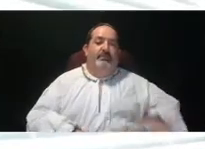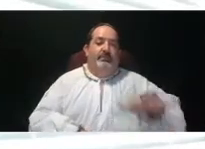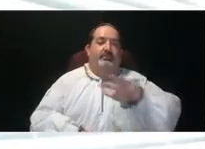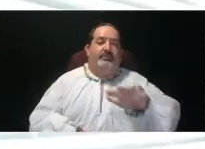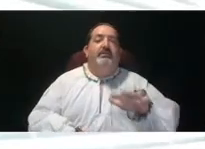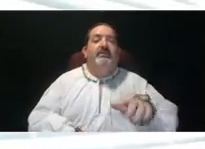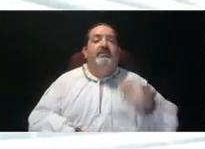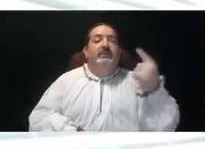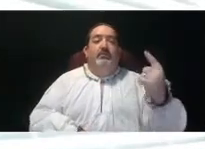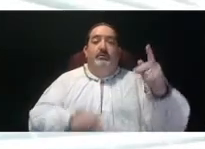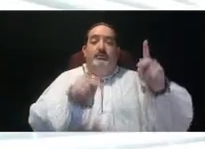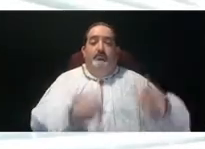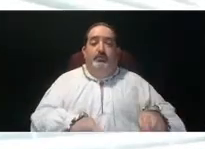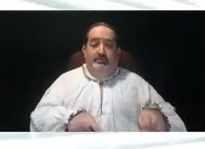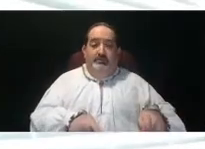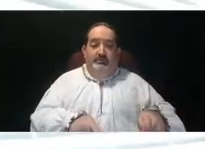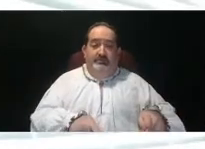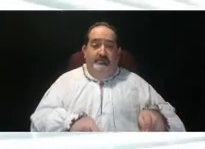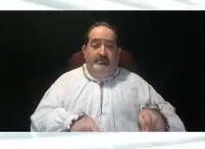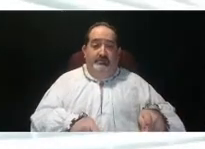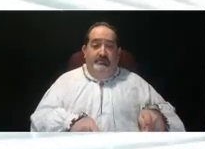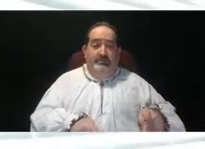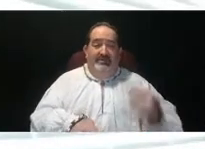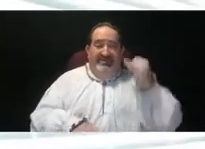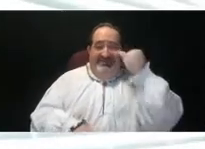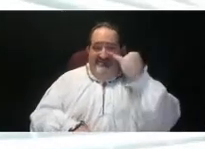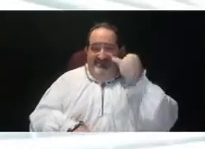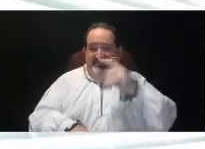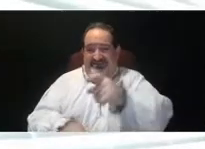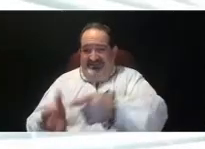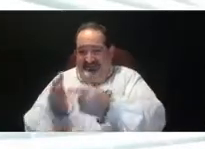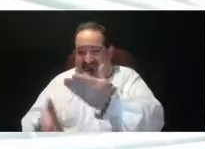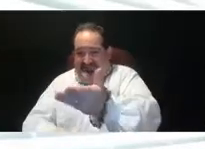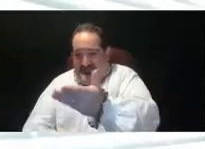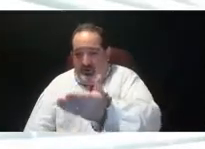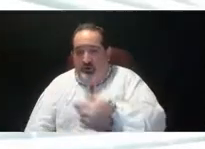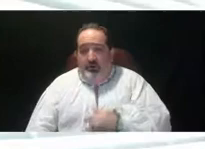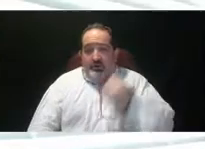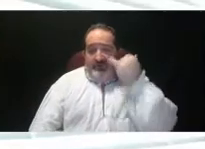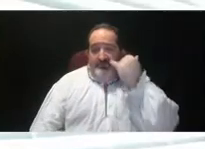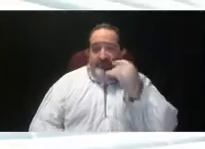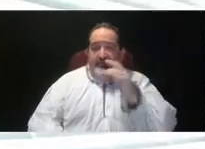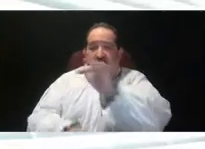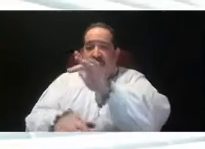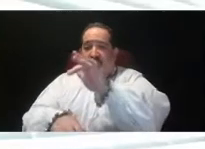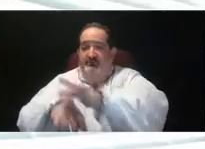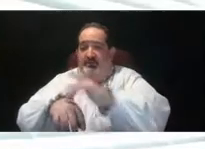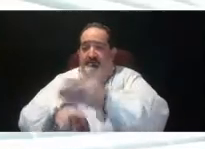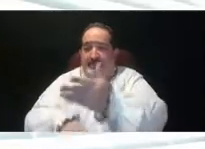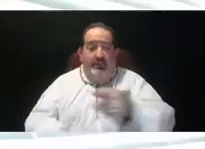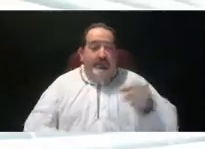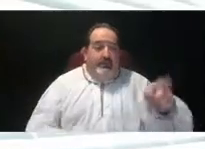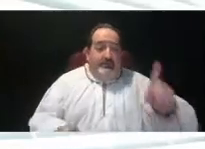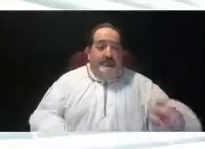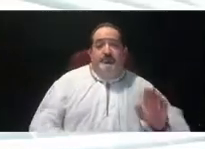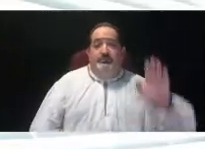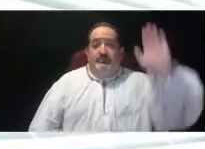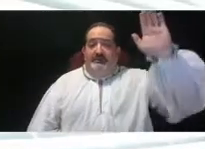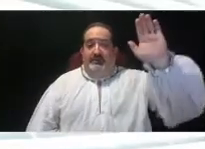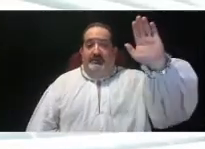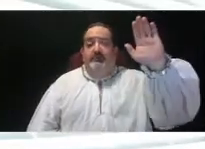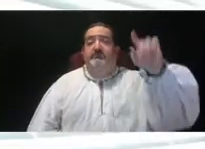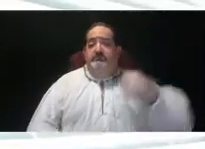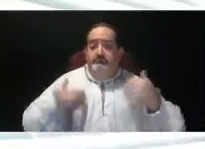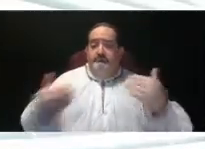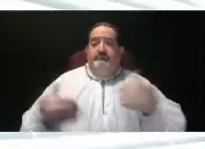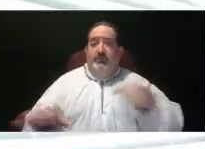where there is that hole, where there's that need, and he's the person who raises his hand and says, I'll